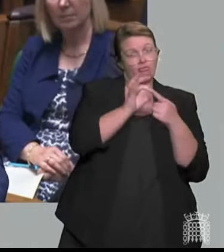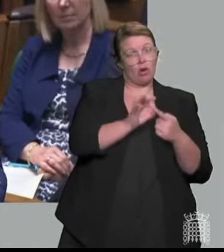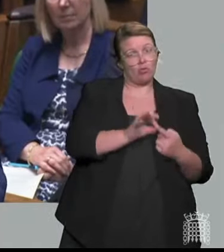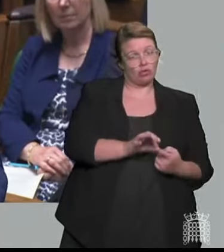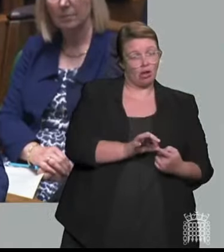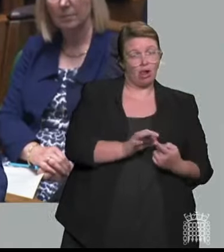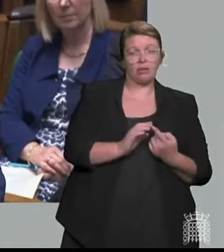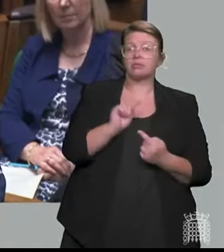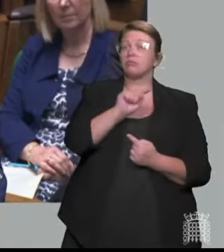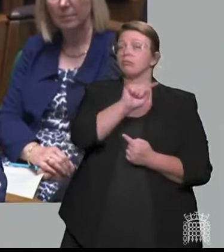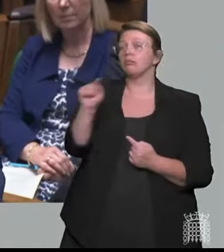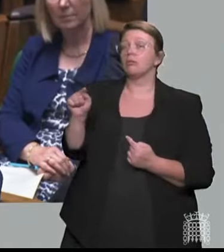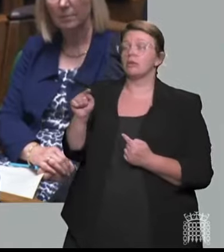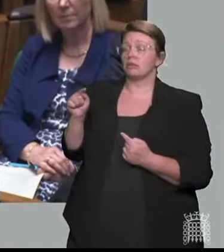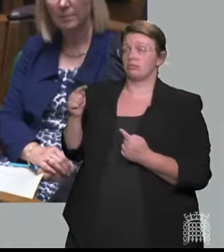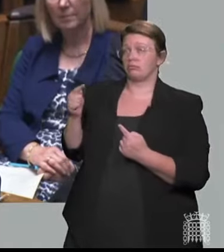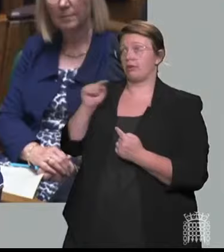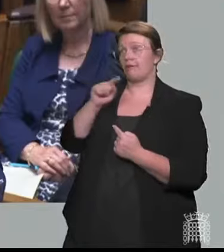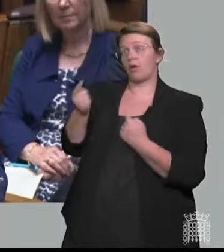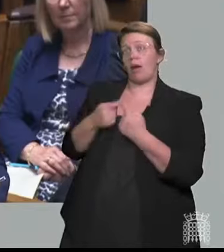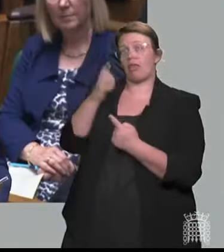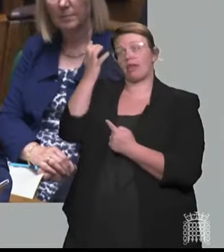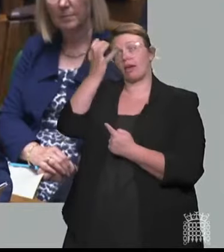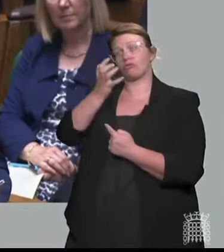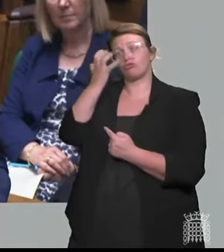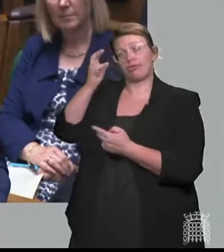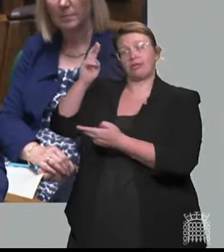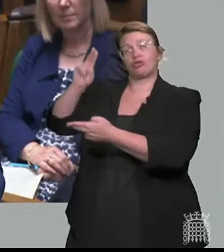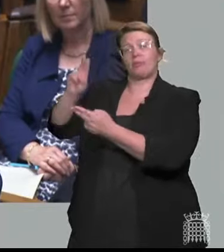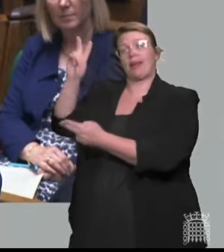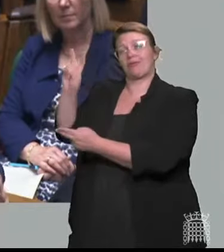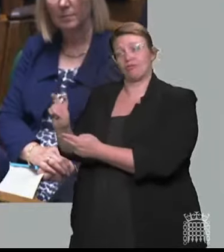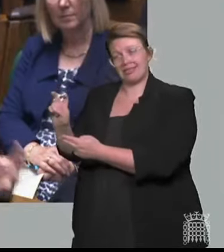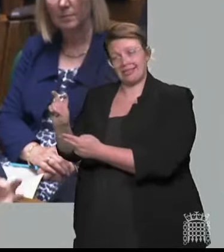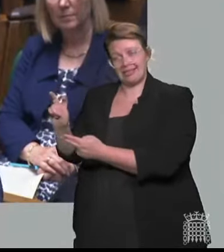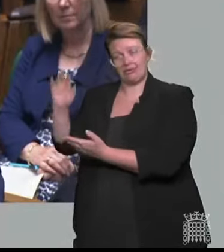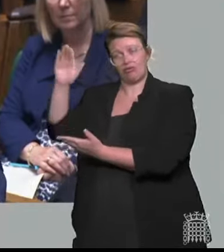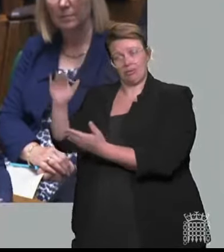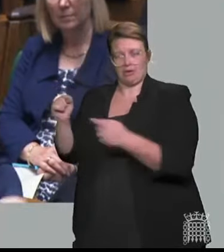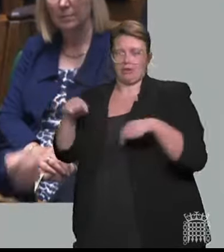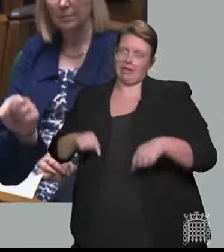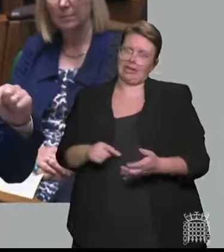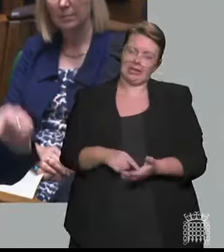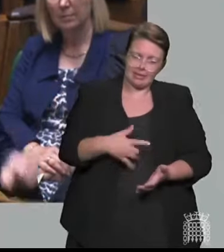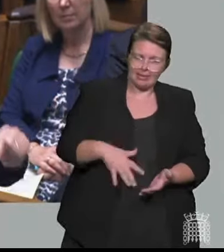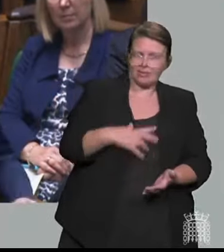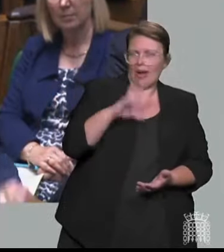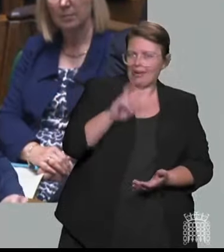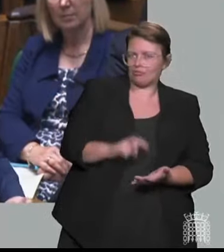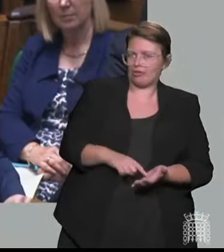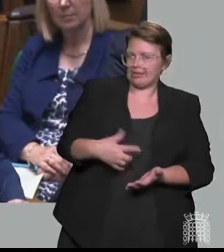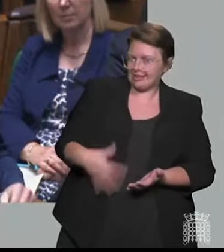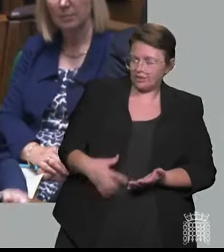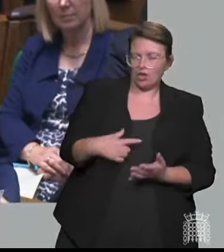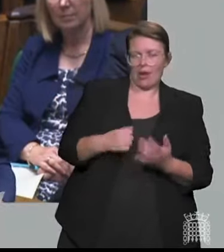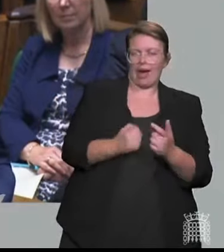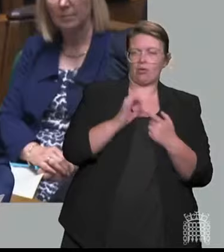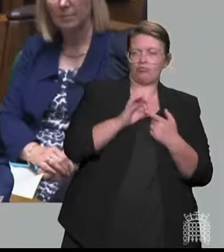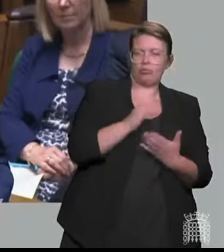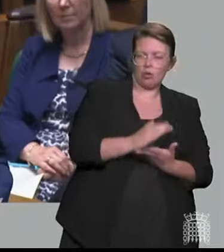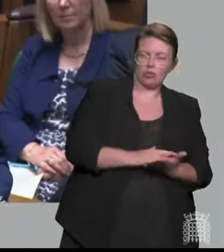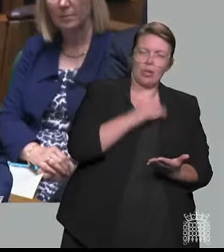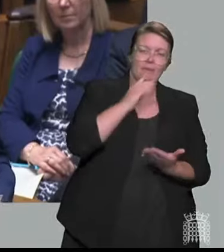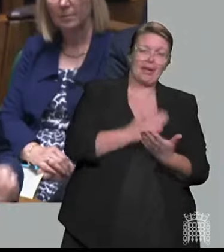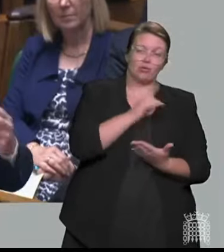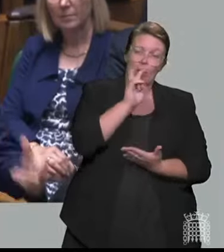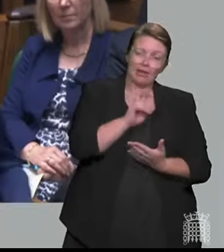facing imports from countries with lower energy costs, make our exports more competitive everywhere and cut fuel duty here at